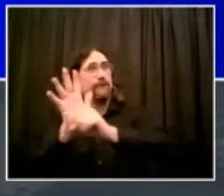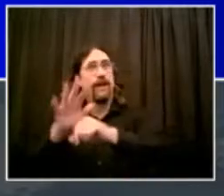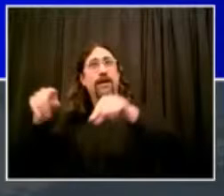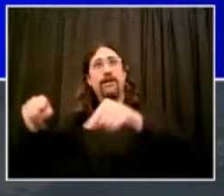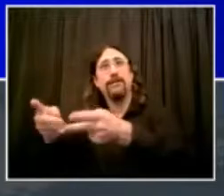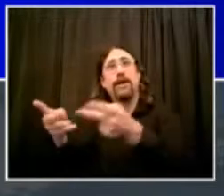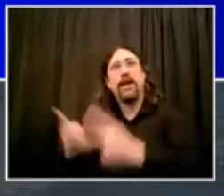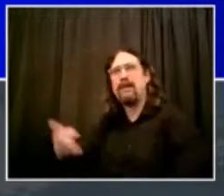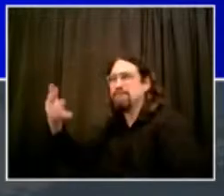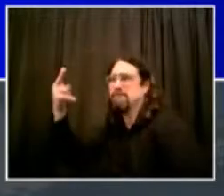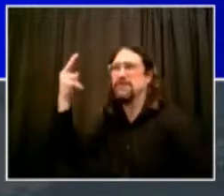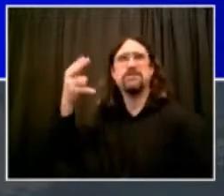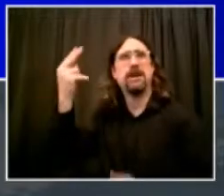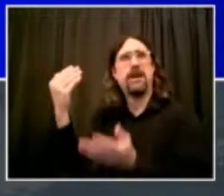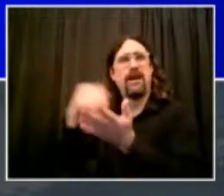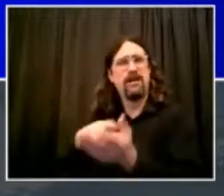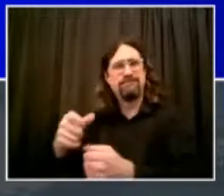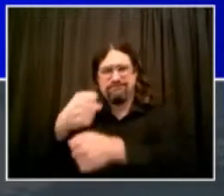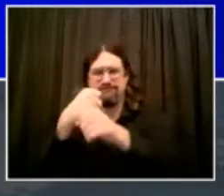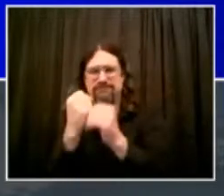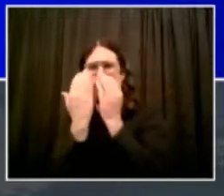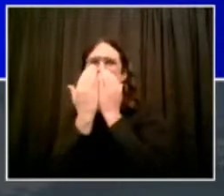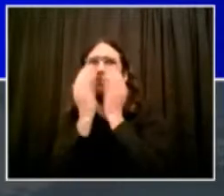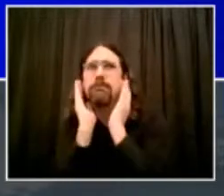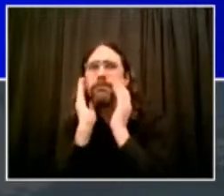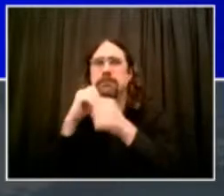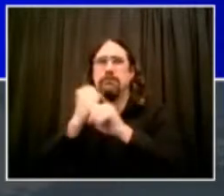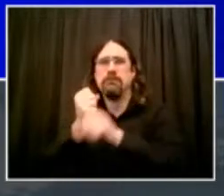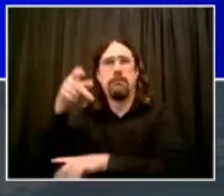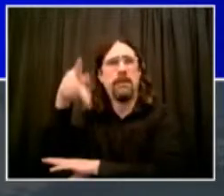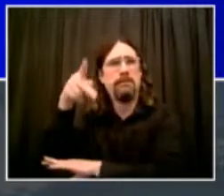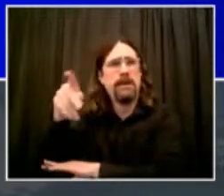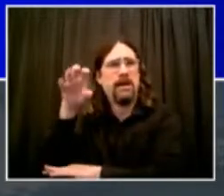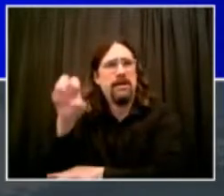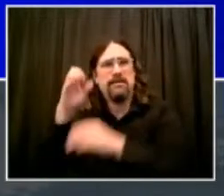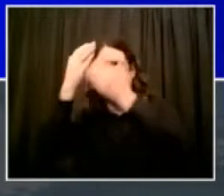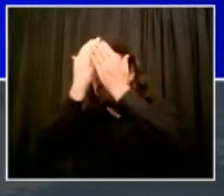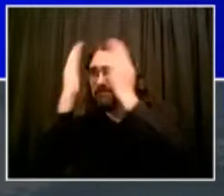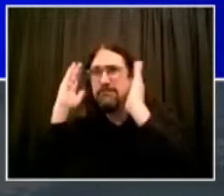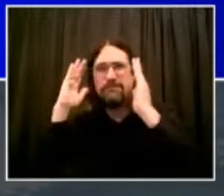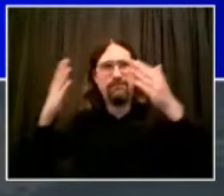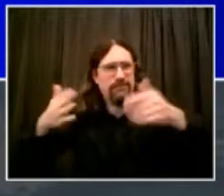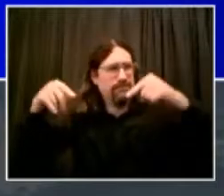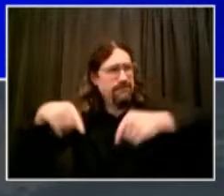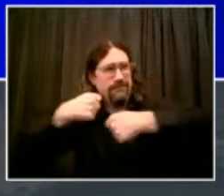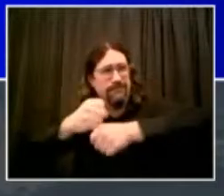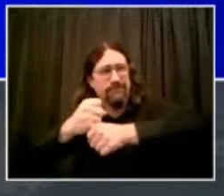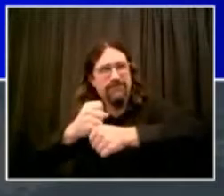York City just a few months ago, but they made them here to save the lives of their fellow New Yorkers.